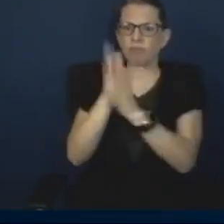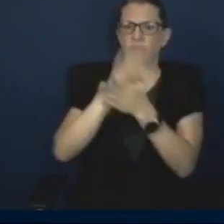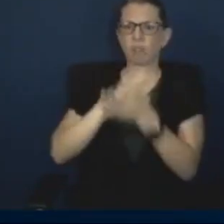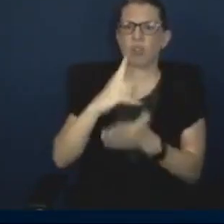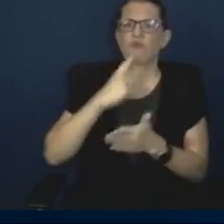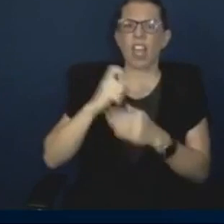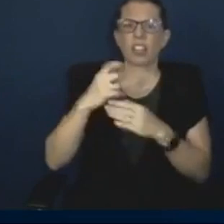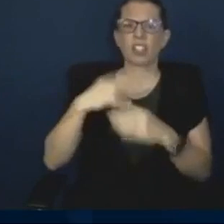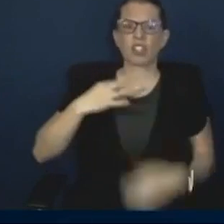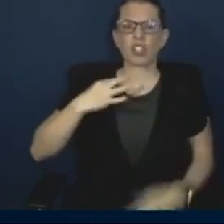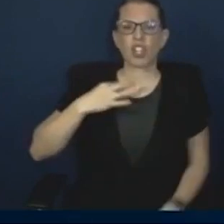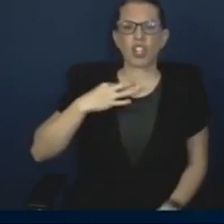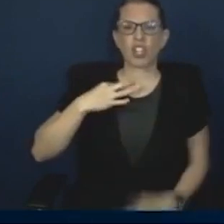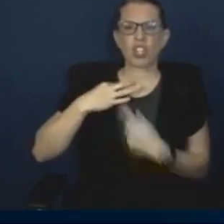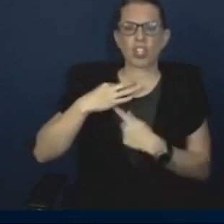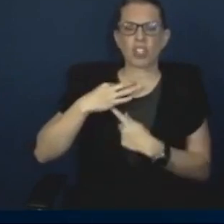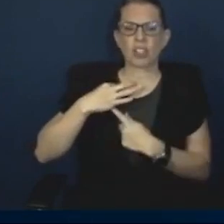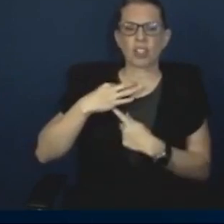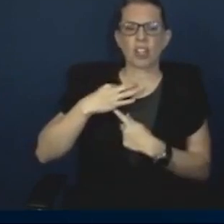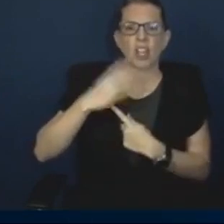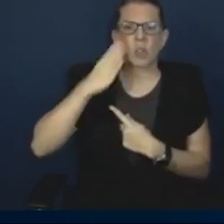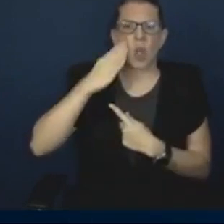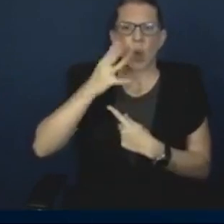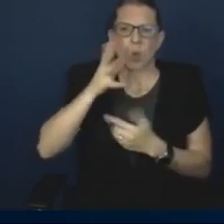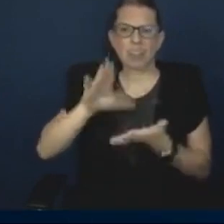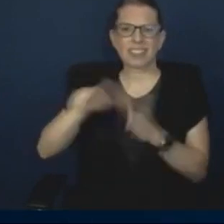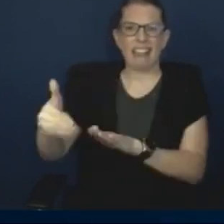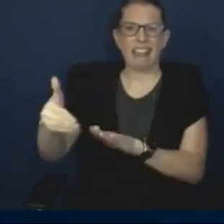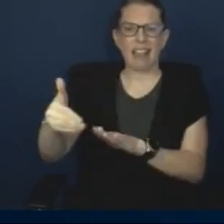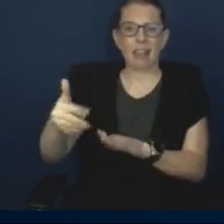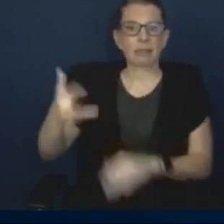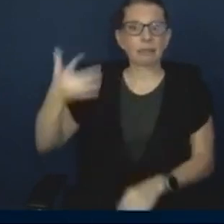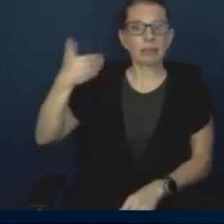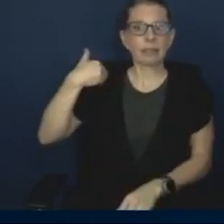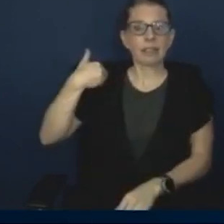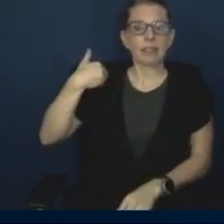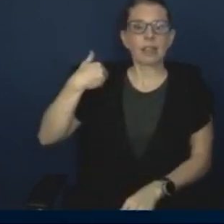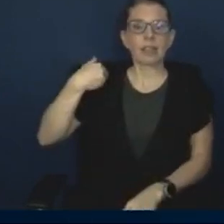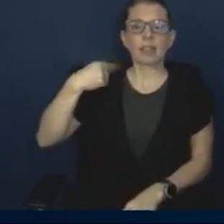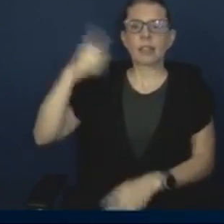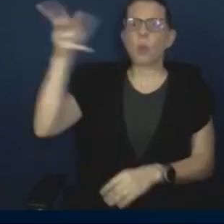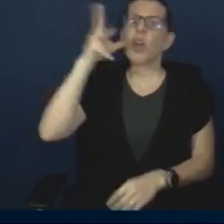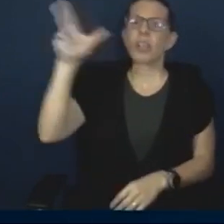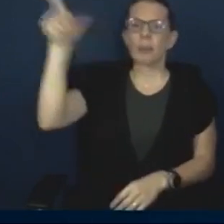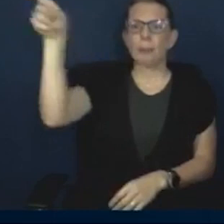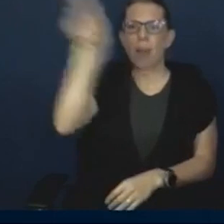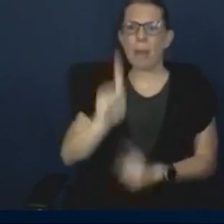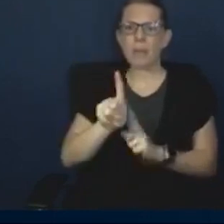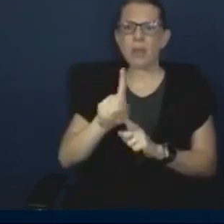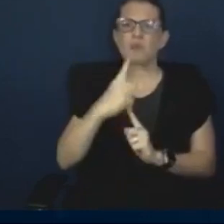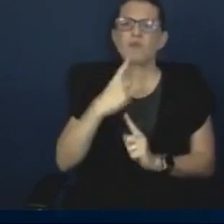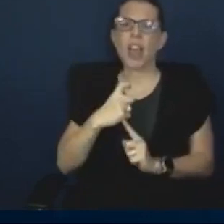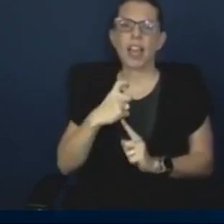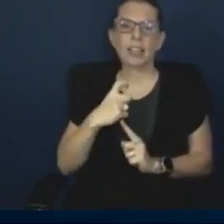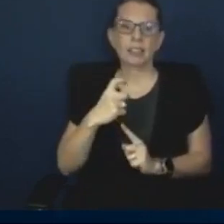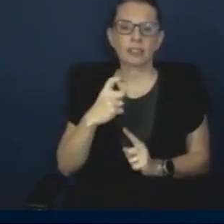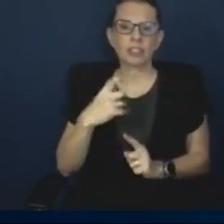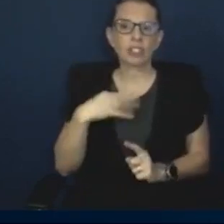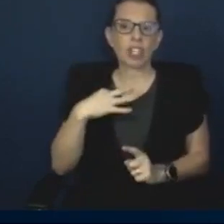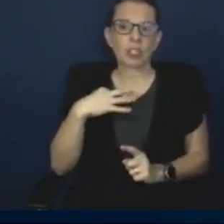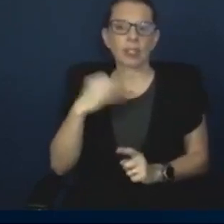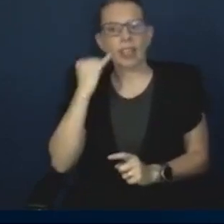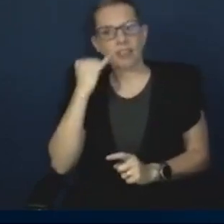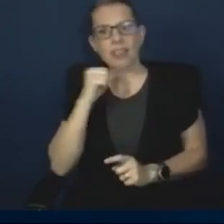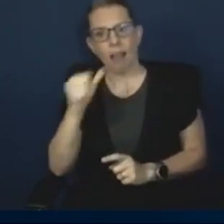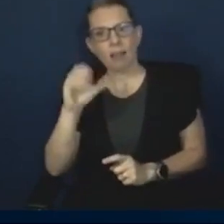the ones who you always know are going to die on the original series because they beam down to the planet, and whoever has a red shirt on, unless it's Scotty, is going to die. And so that's the